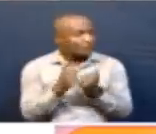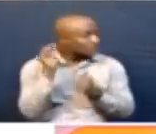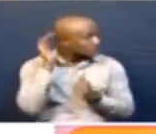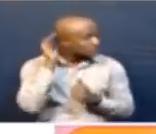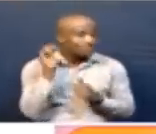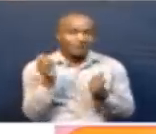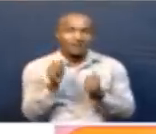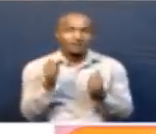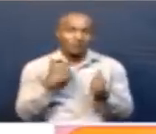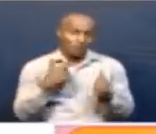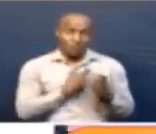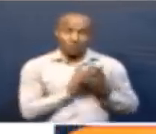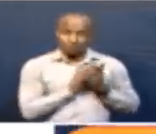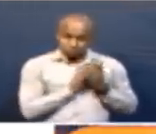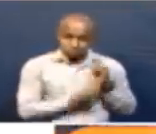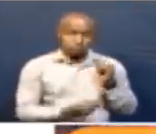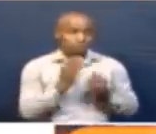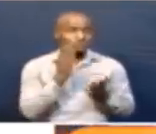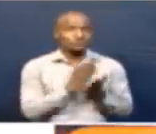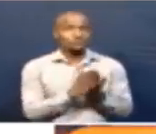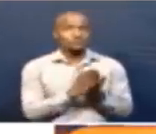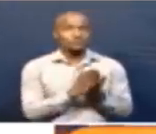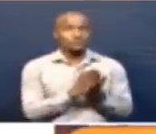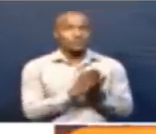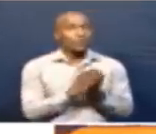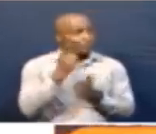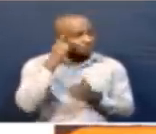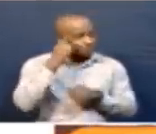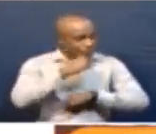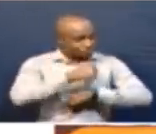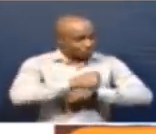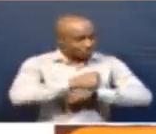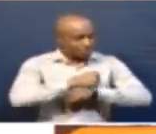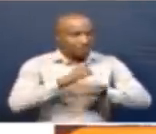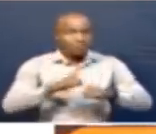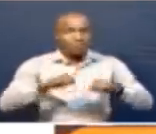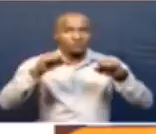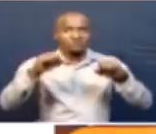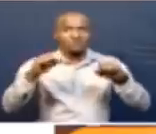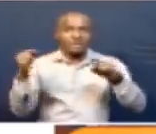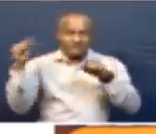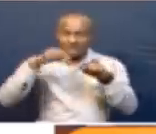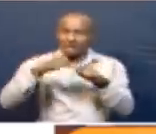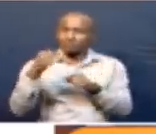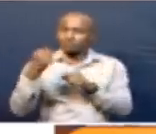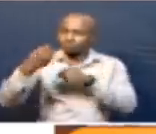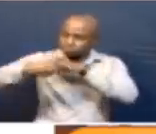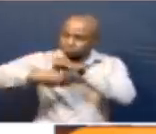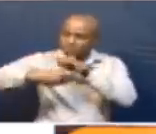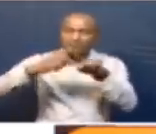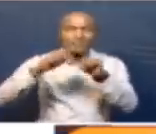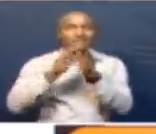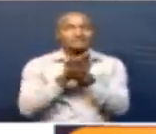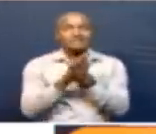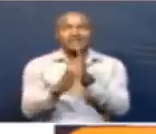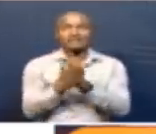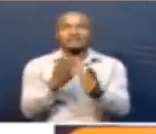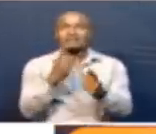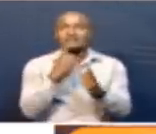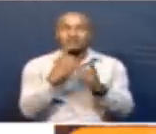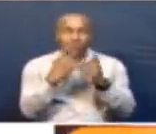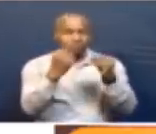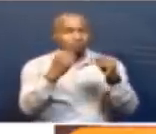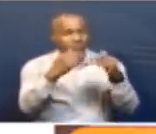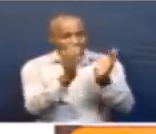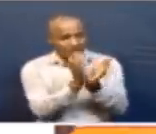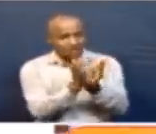are very disappointed as parents, because we expected at least the school administration to address us on the issue, but we have had nothing. We're told to go to class. We've gone to